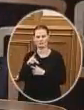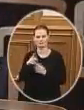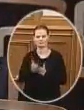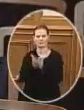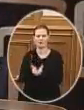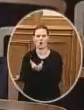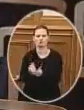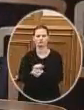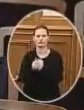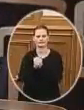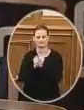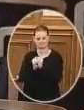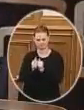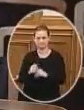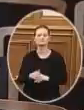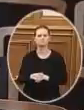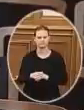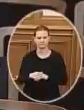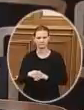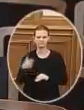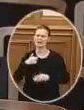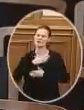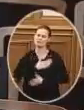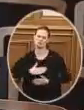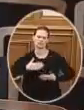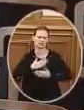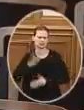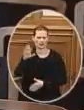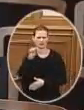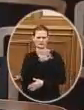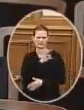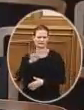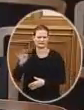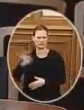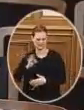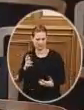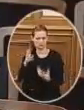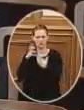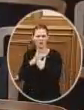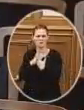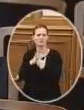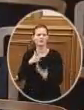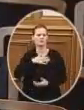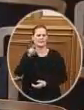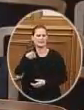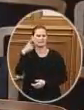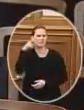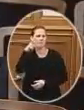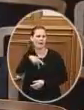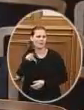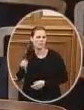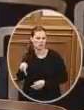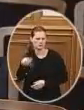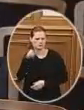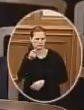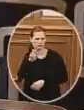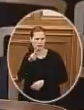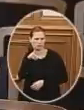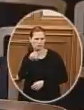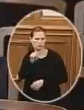your staff with all of the accommodations on our PowerPoint presentation, and hope that it is very informative.